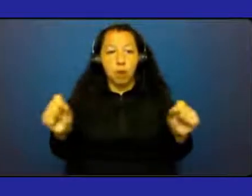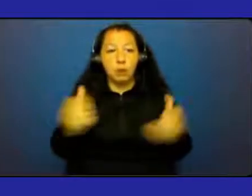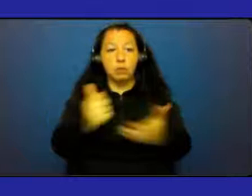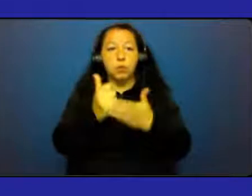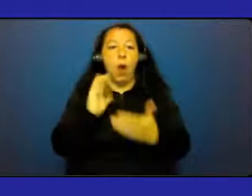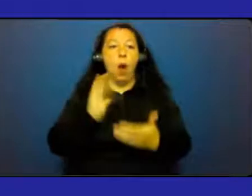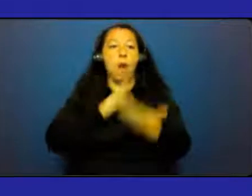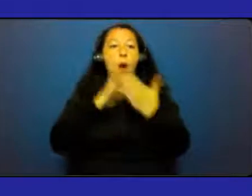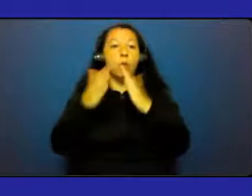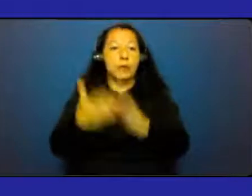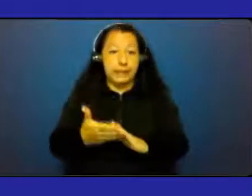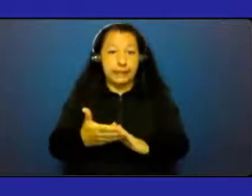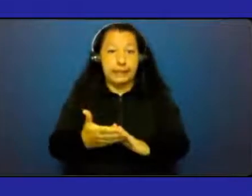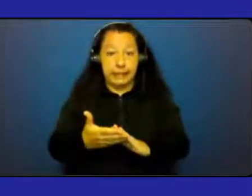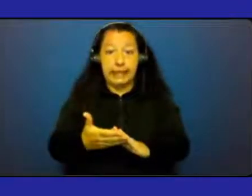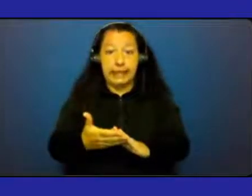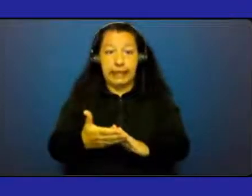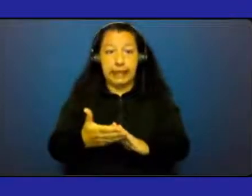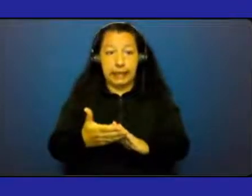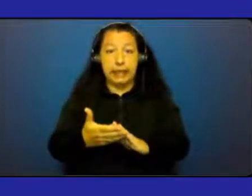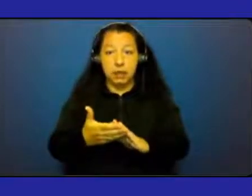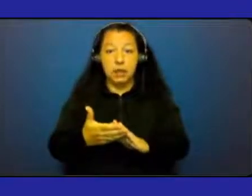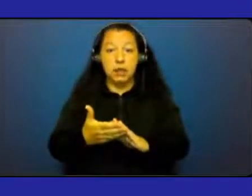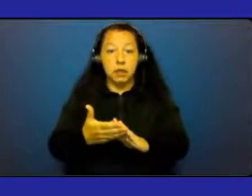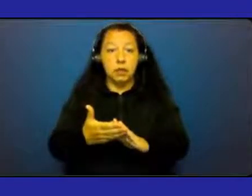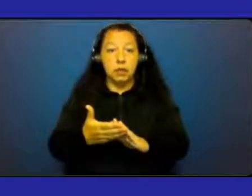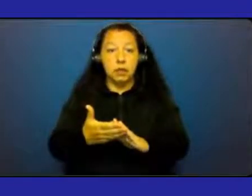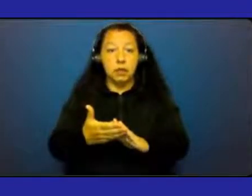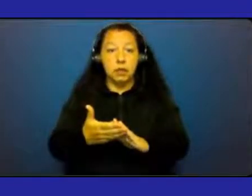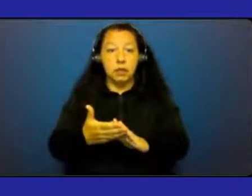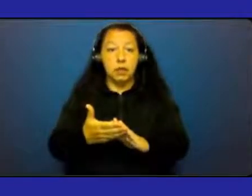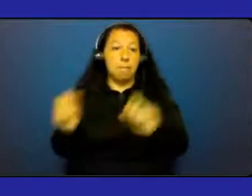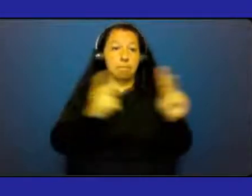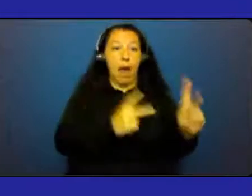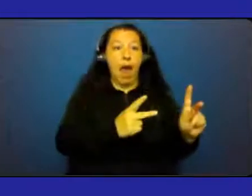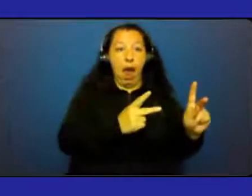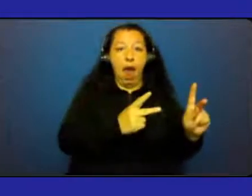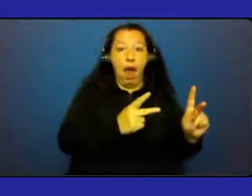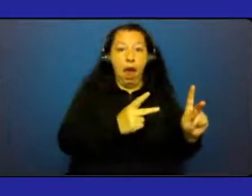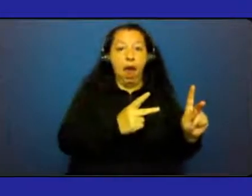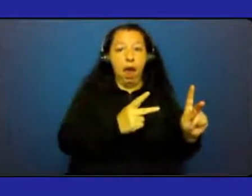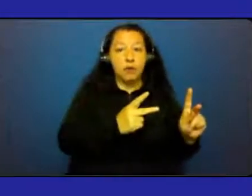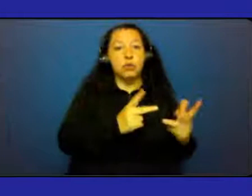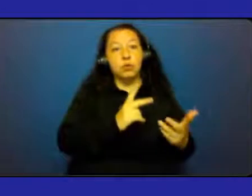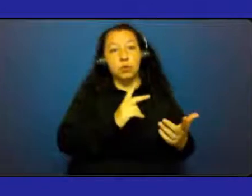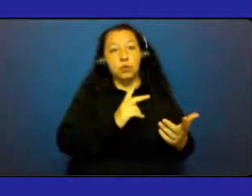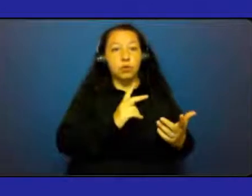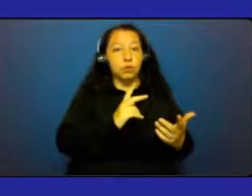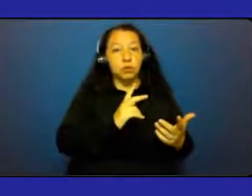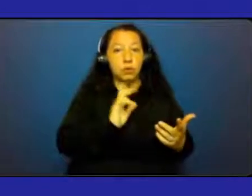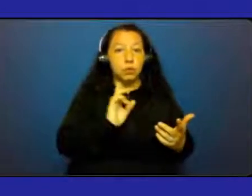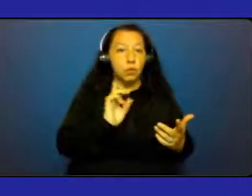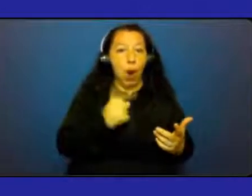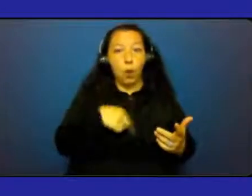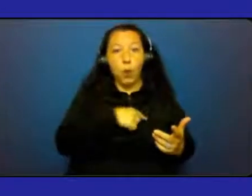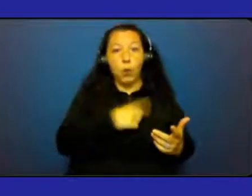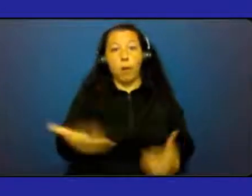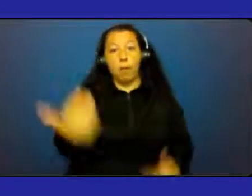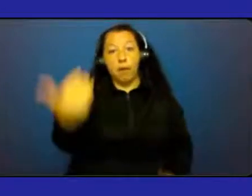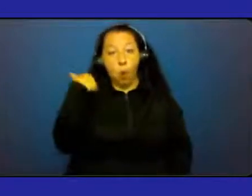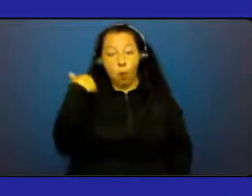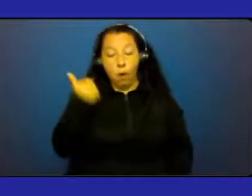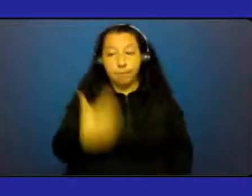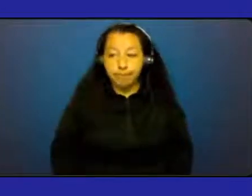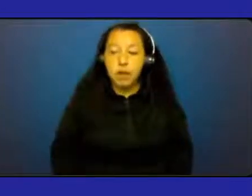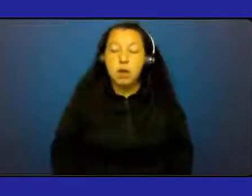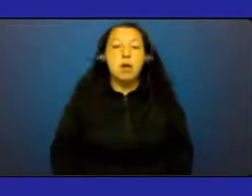city to get back to where it was. In terms of some specific